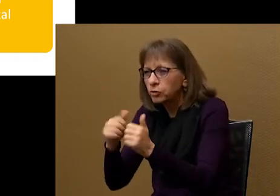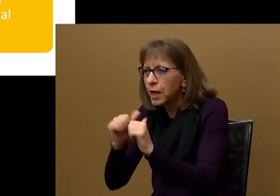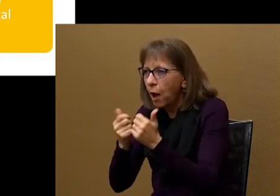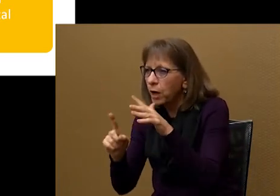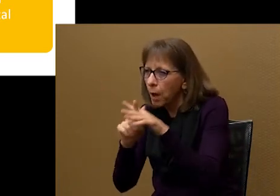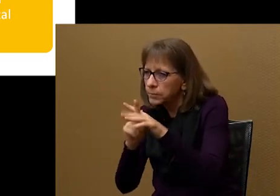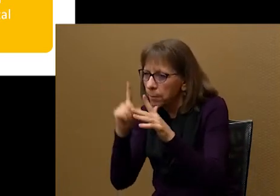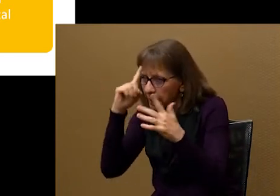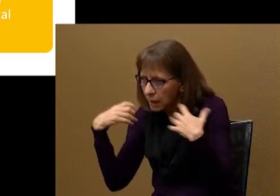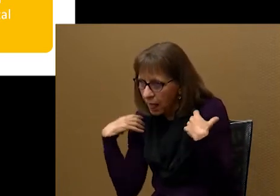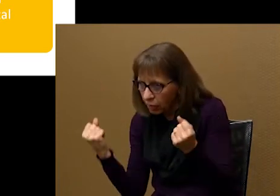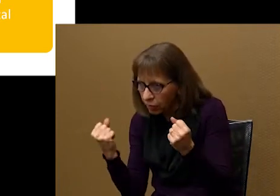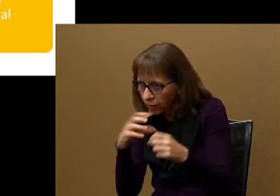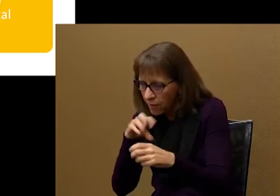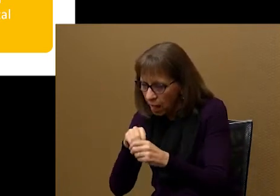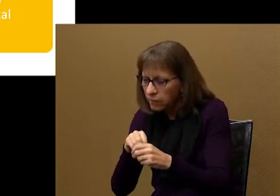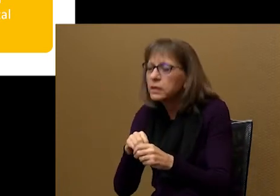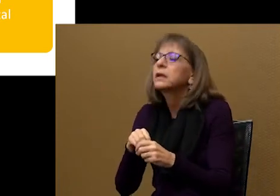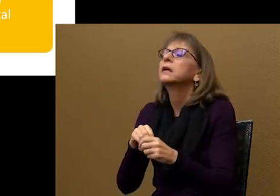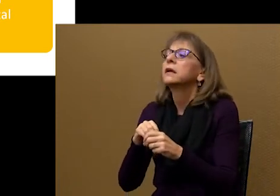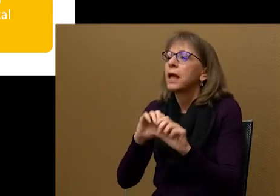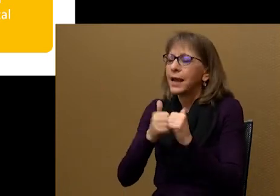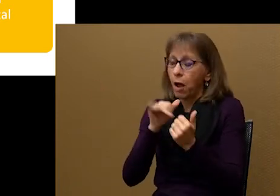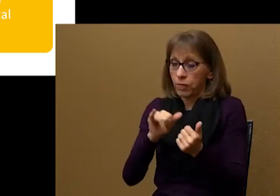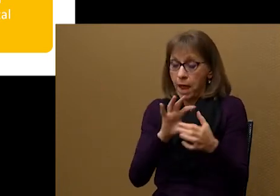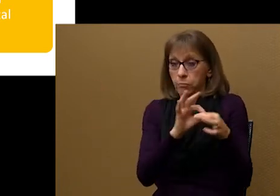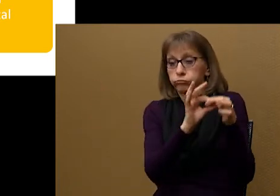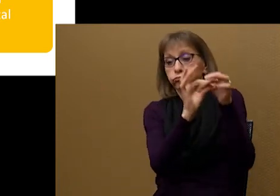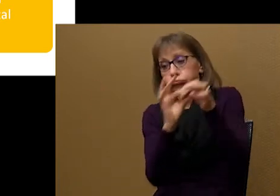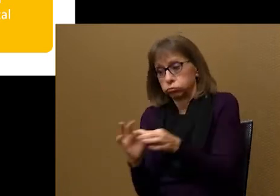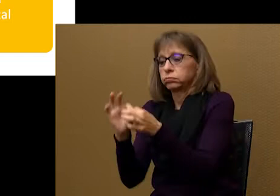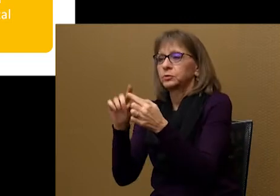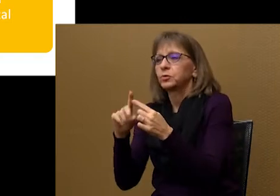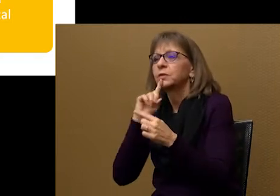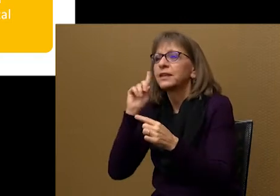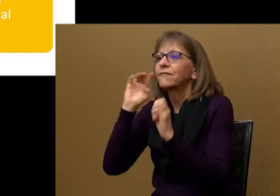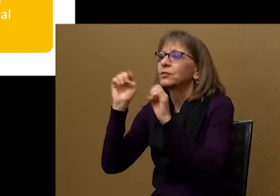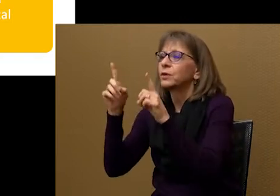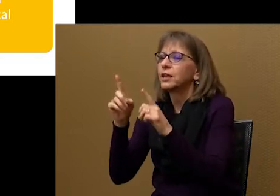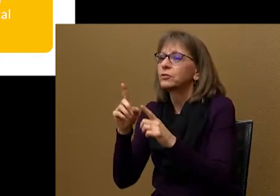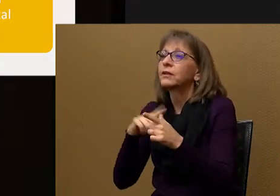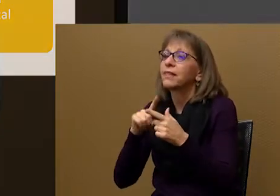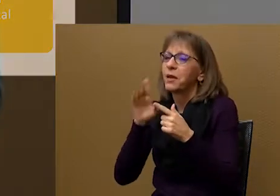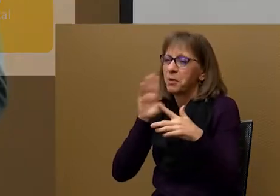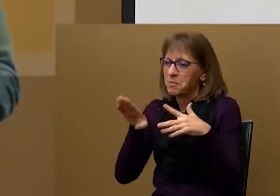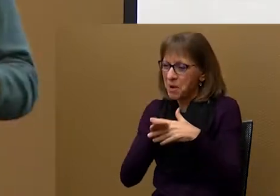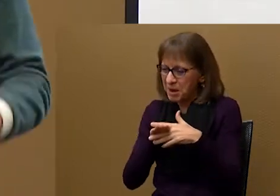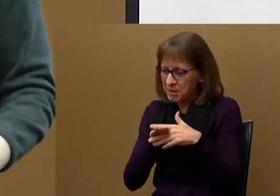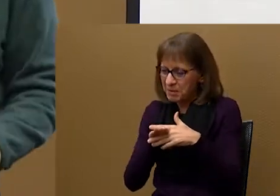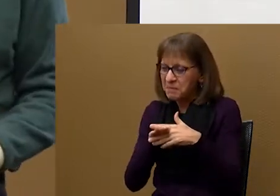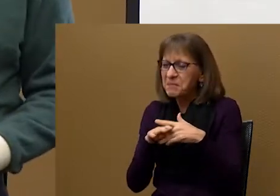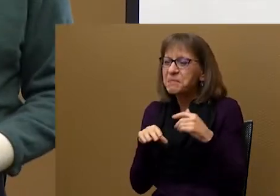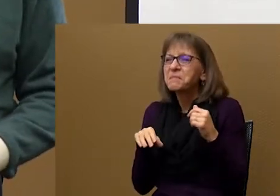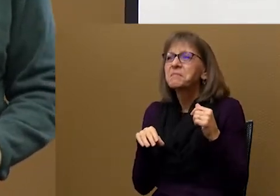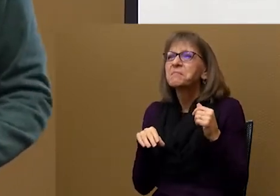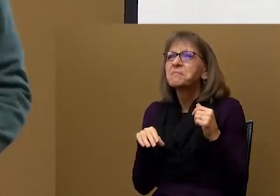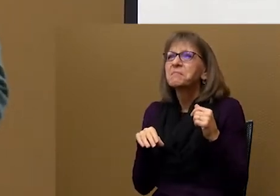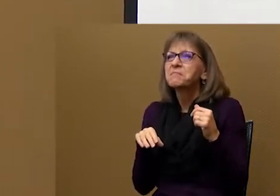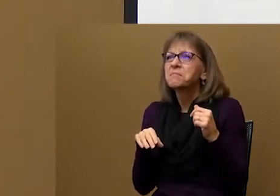come up in the mental health field, and then how that bears or relates to deaf education. Then we'll take a